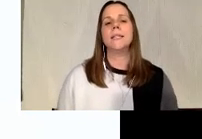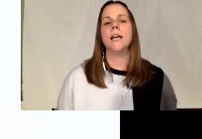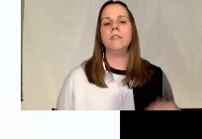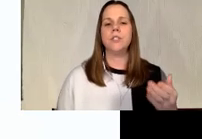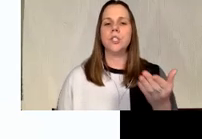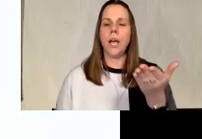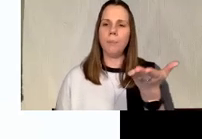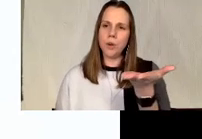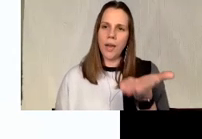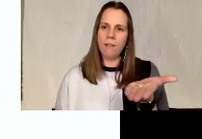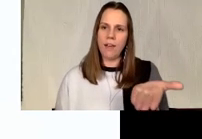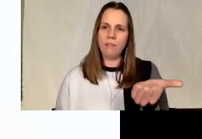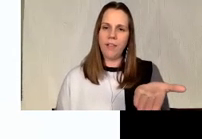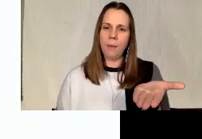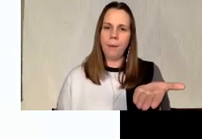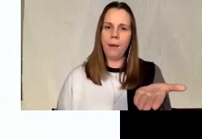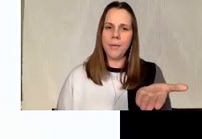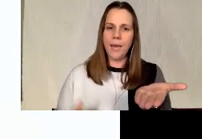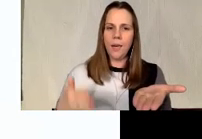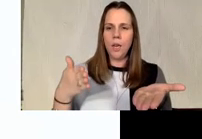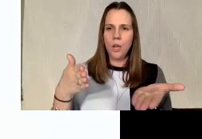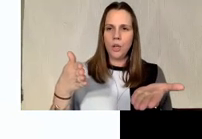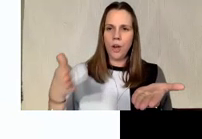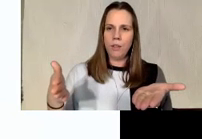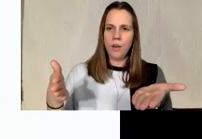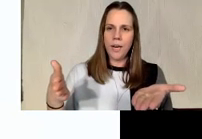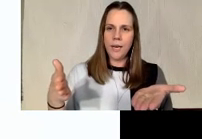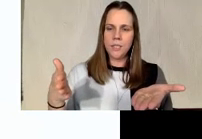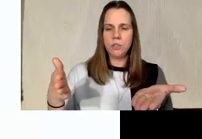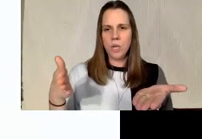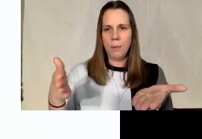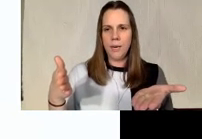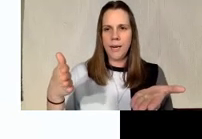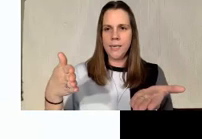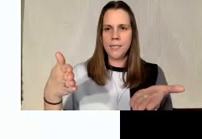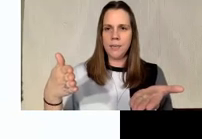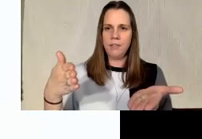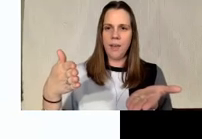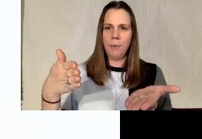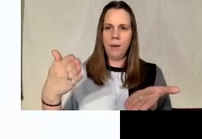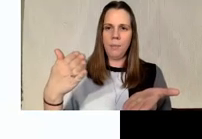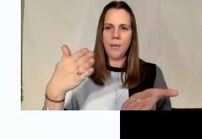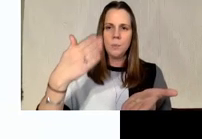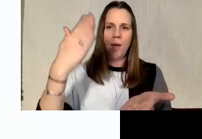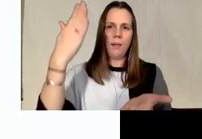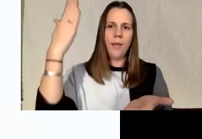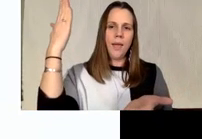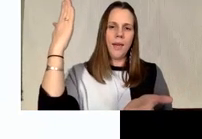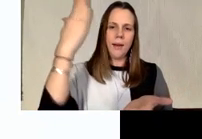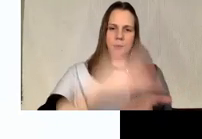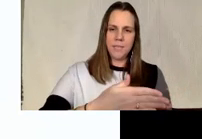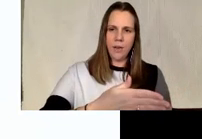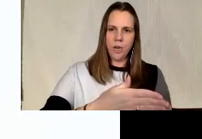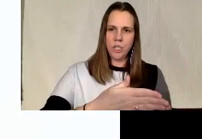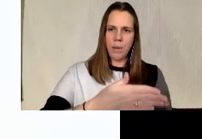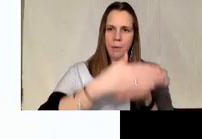And the sign for stop, you're going to have that flat palm again. Your other hand, your dominant hand, is in a flat palm as well, and